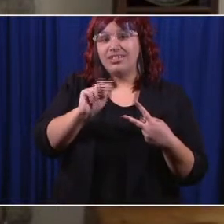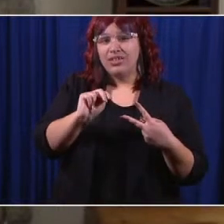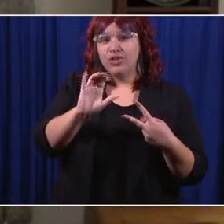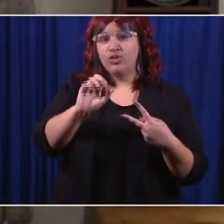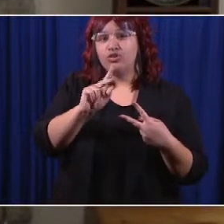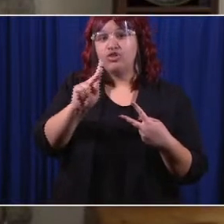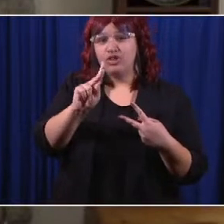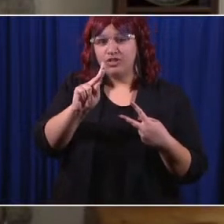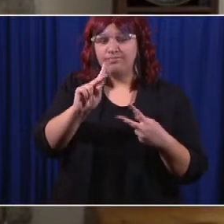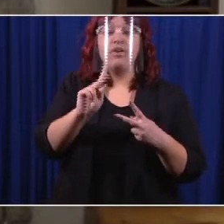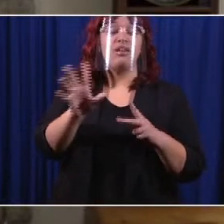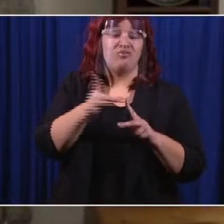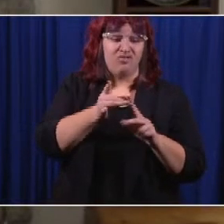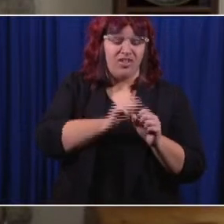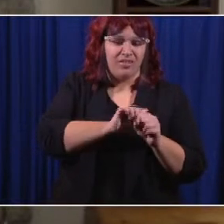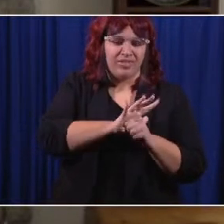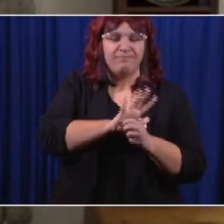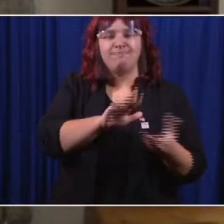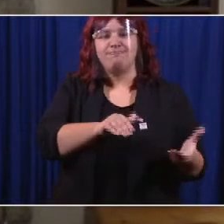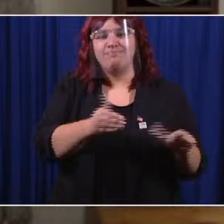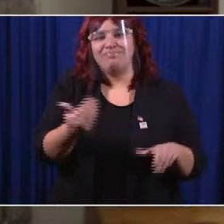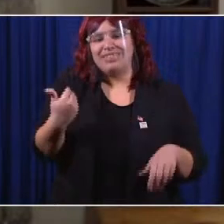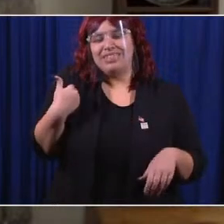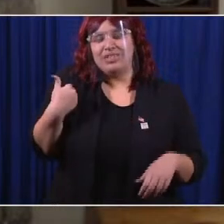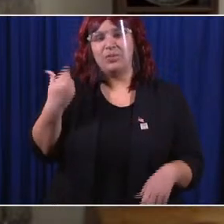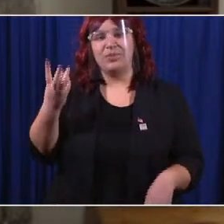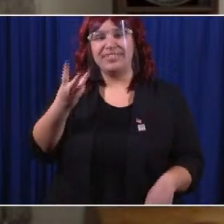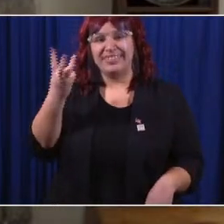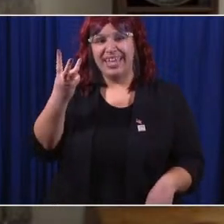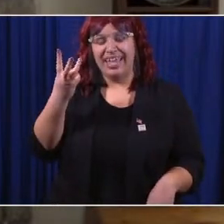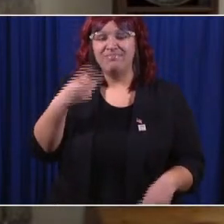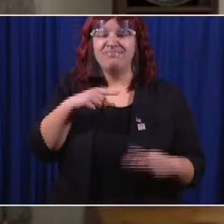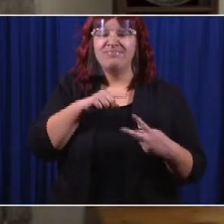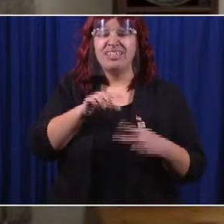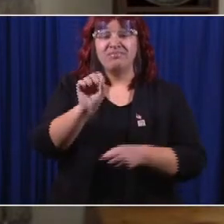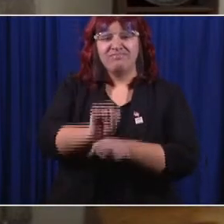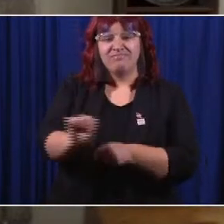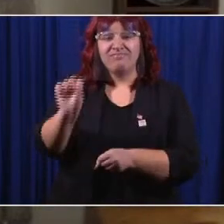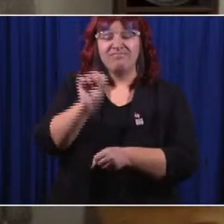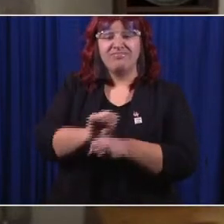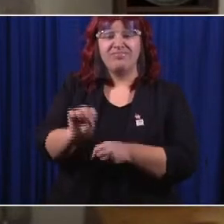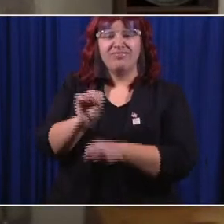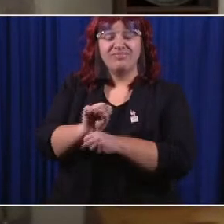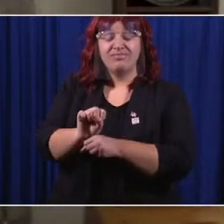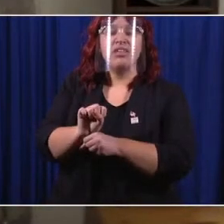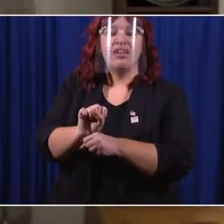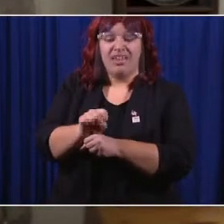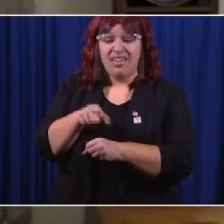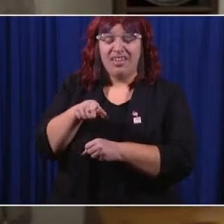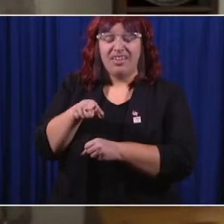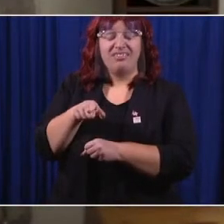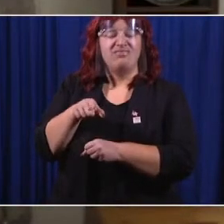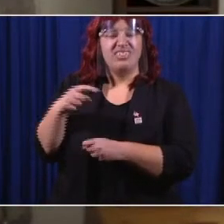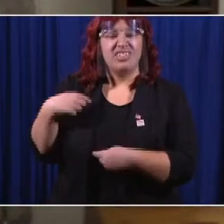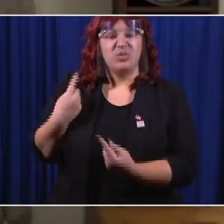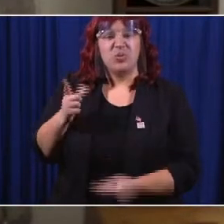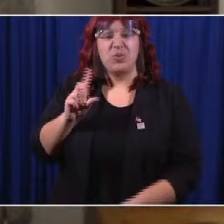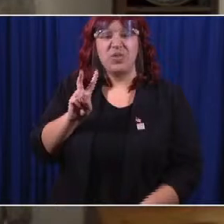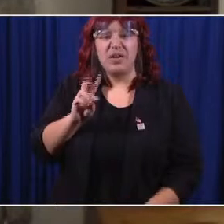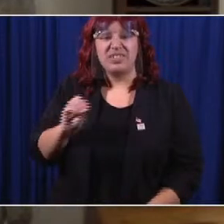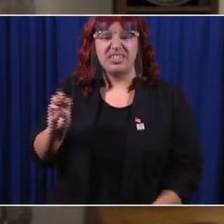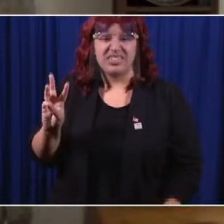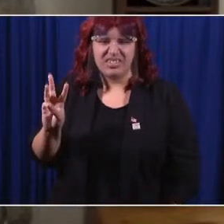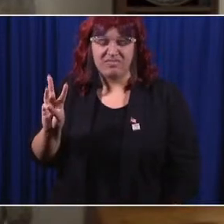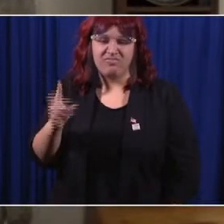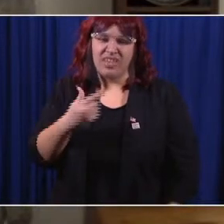Wednesday. He had worked for the prison system since 2006. He was a father of 2. This